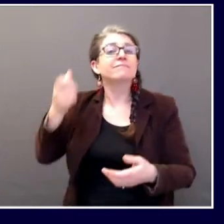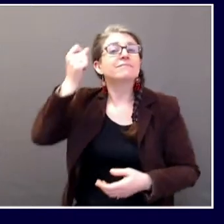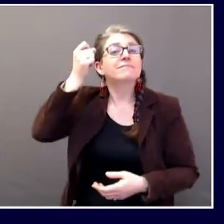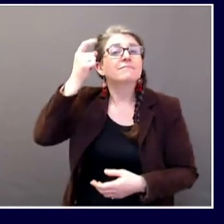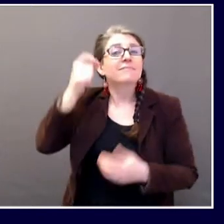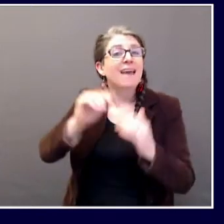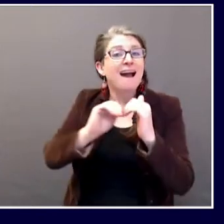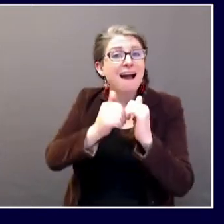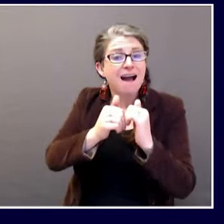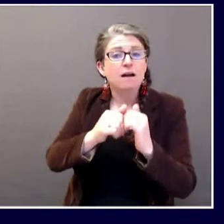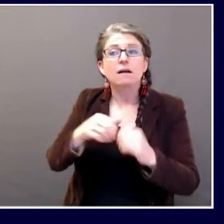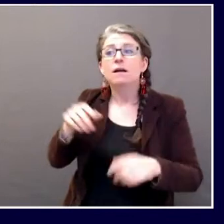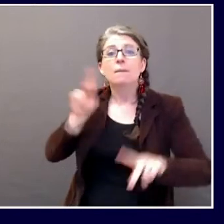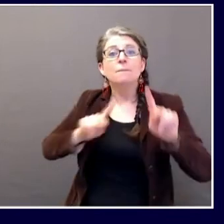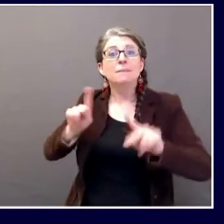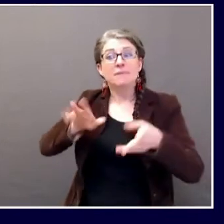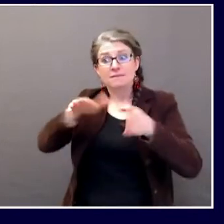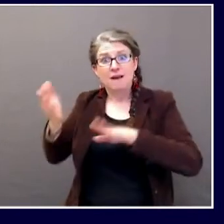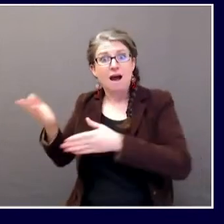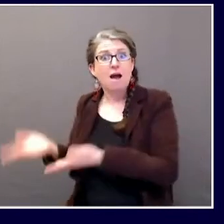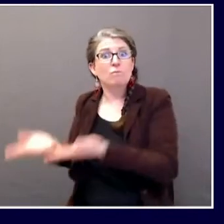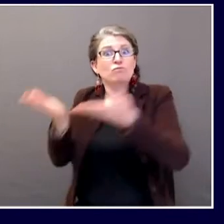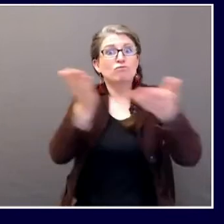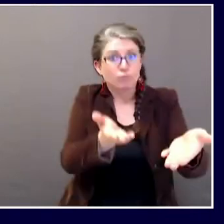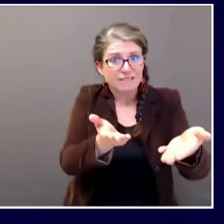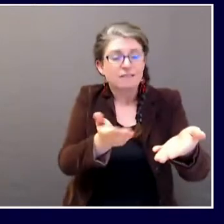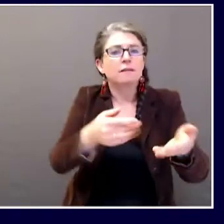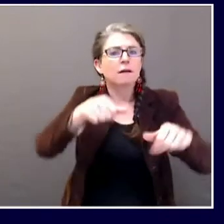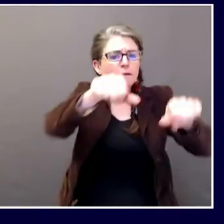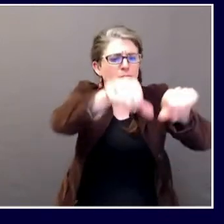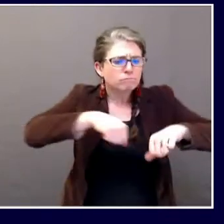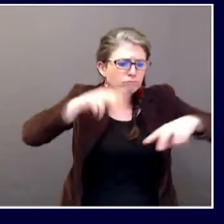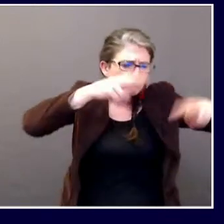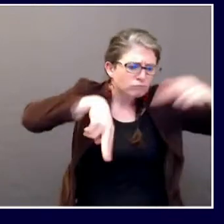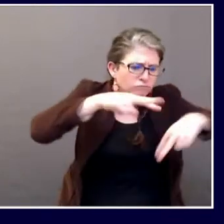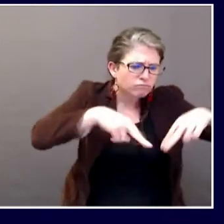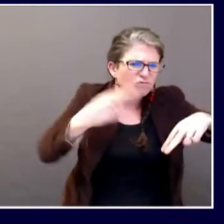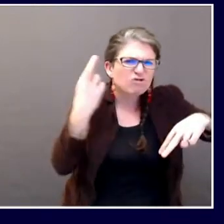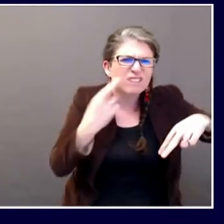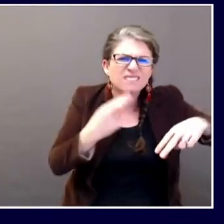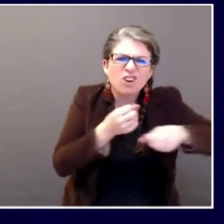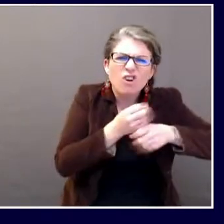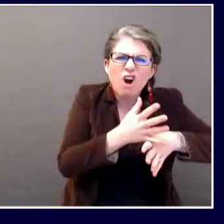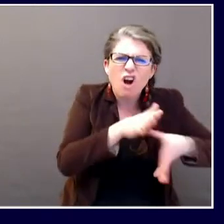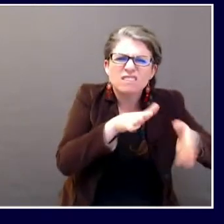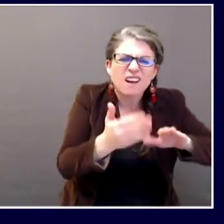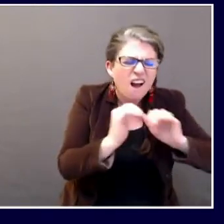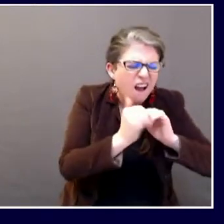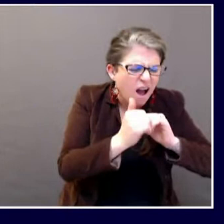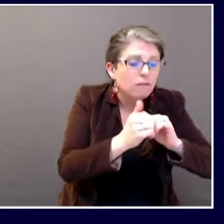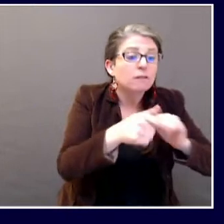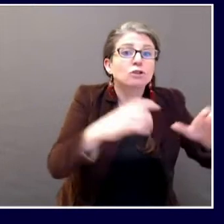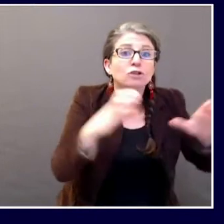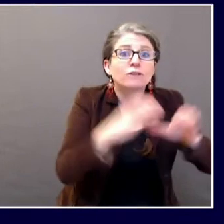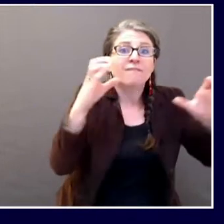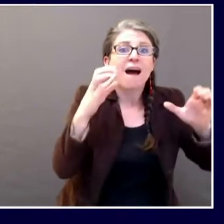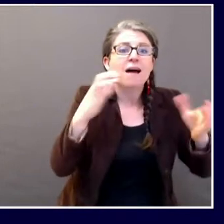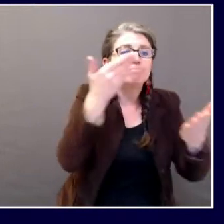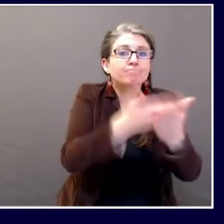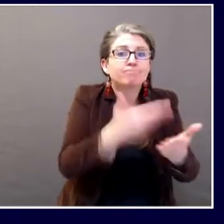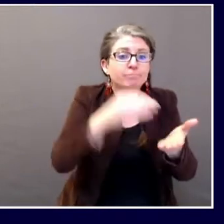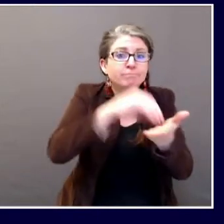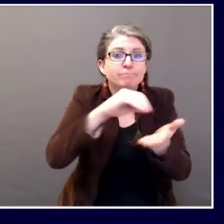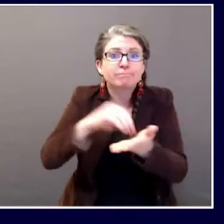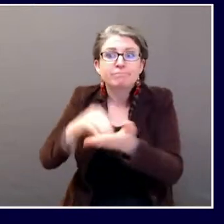of the information around COVID-19 deaths across the state of Maine. Again, 21 of the 23